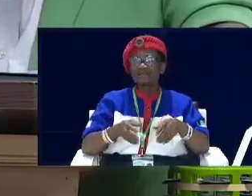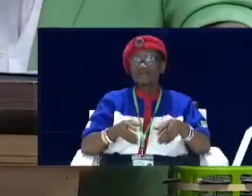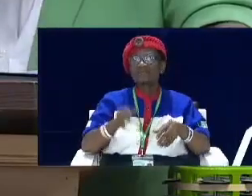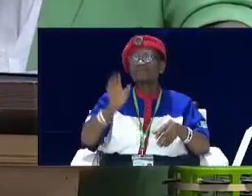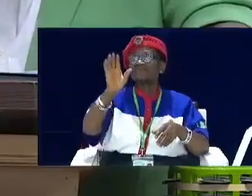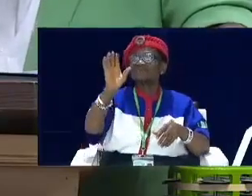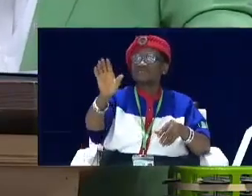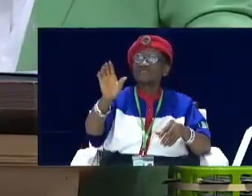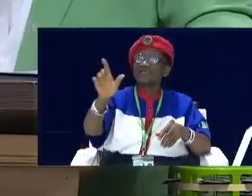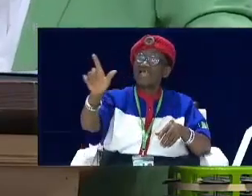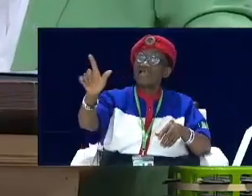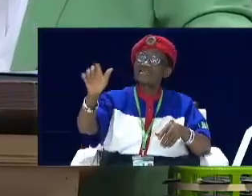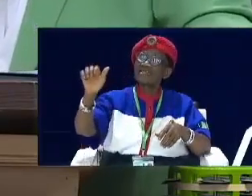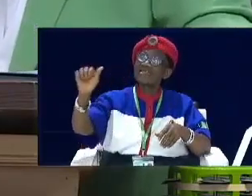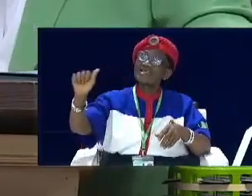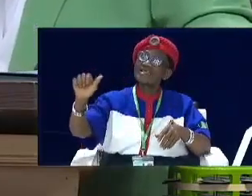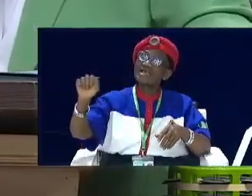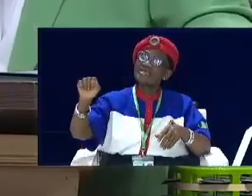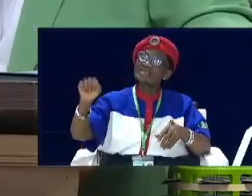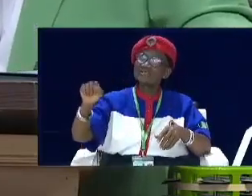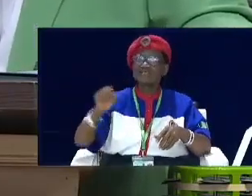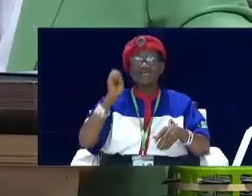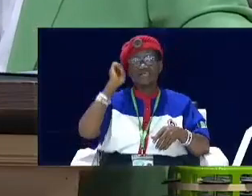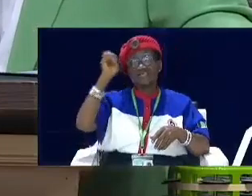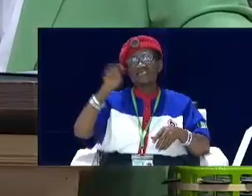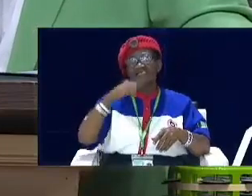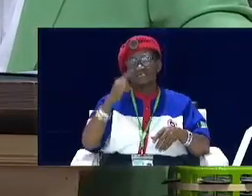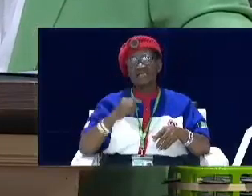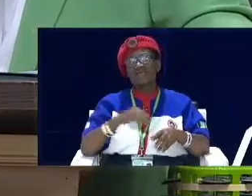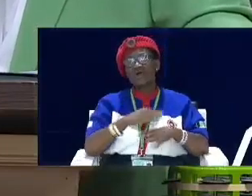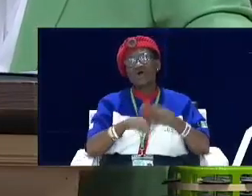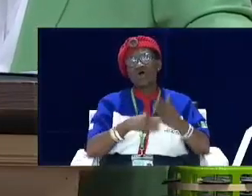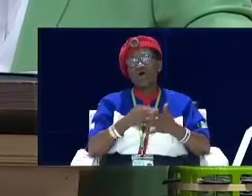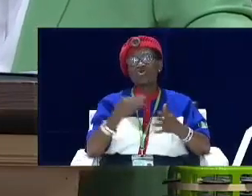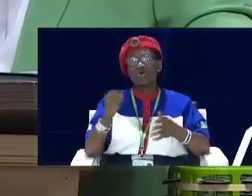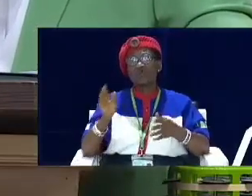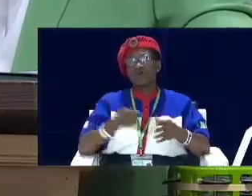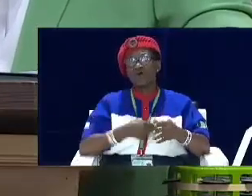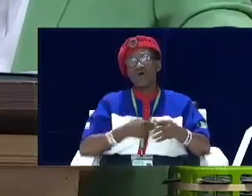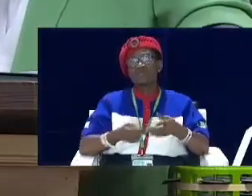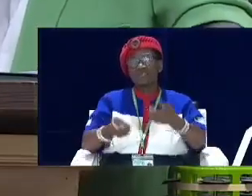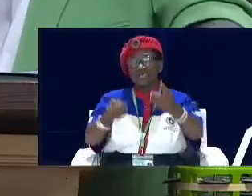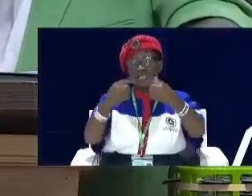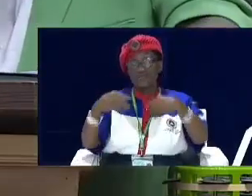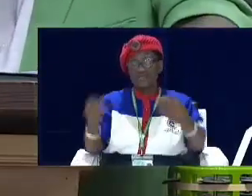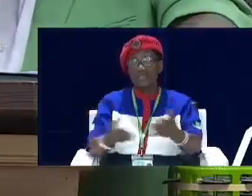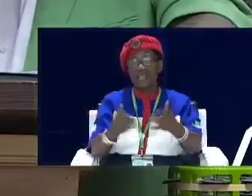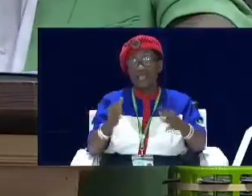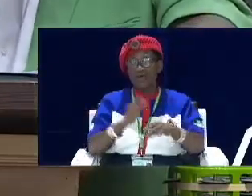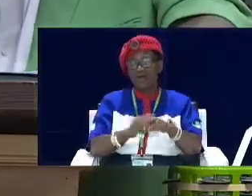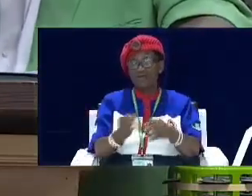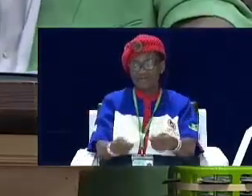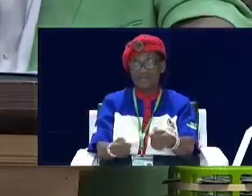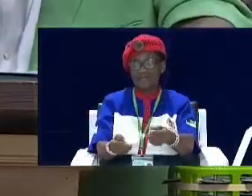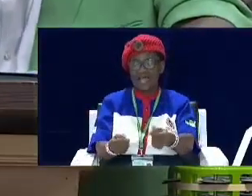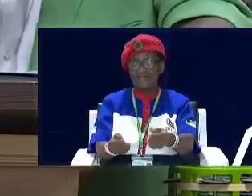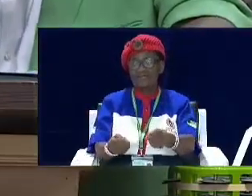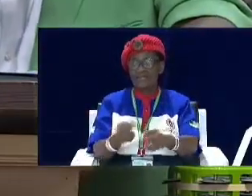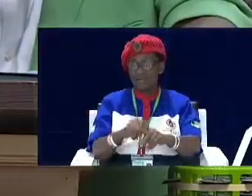He said, all of us came here on land. You came by